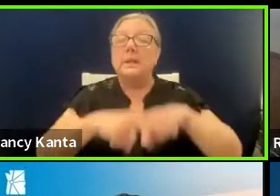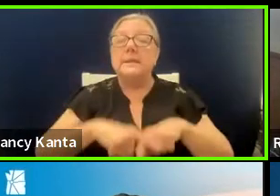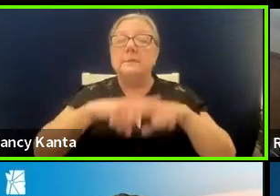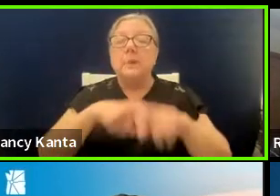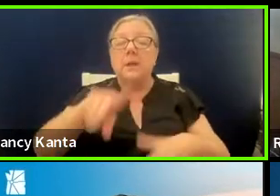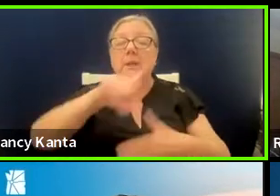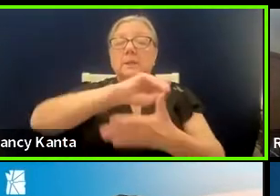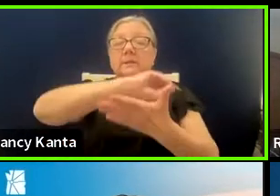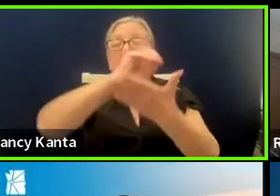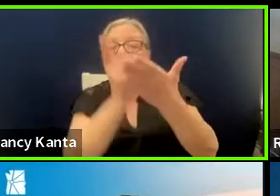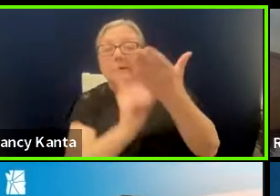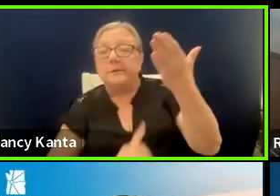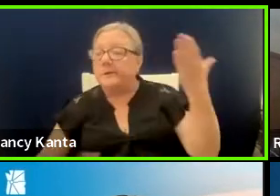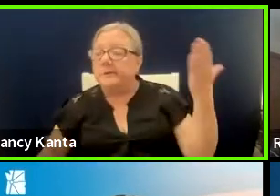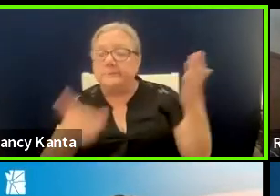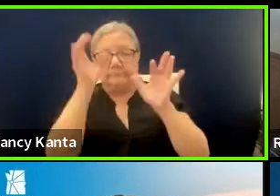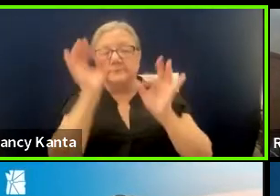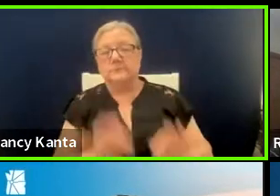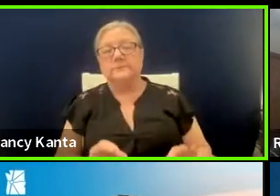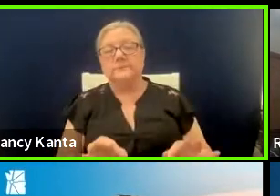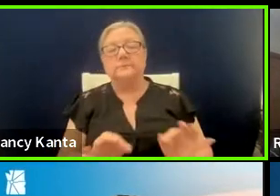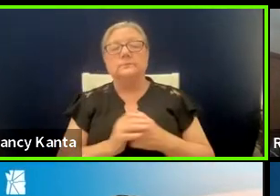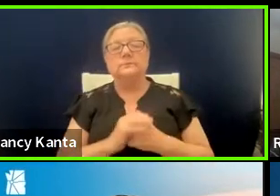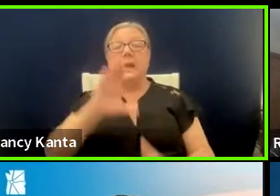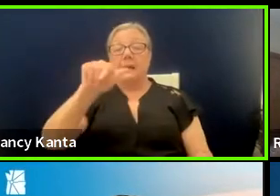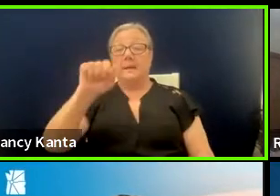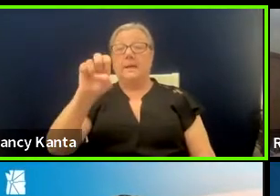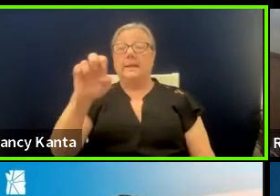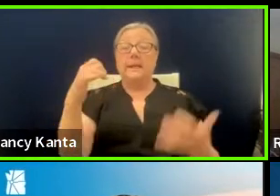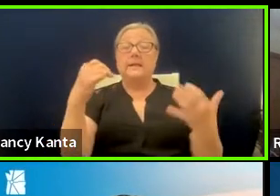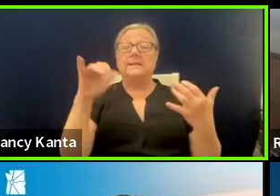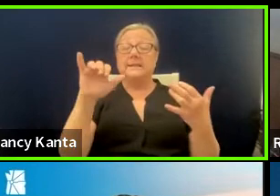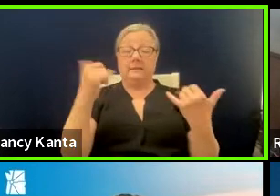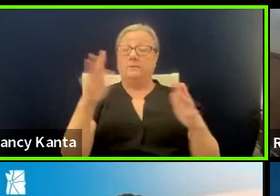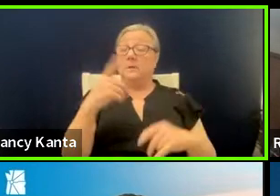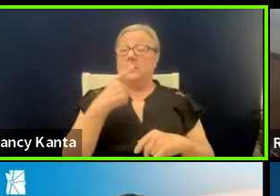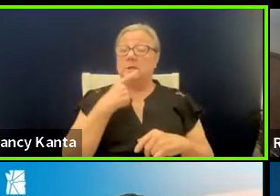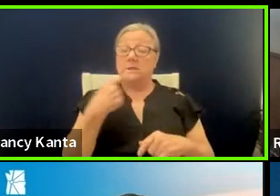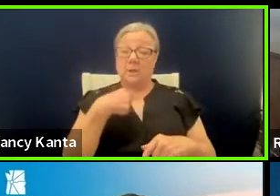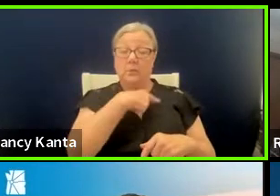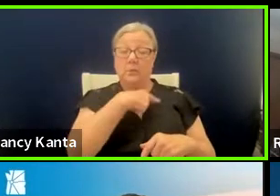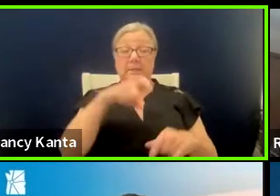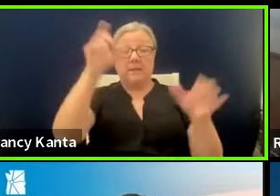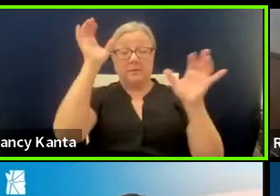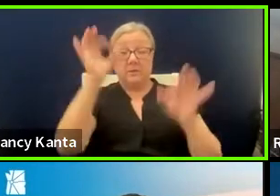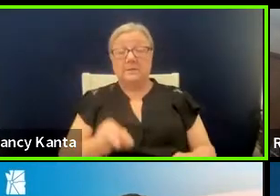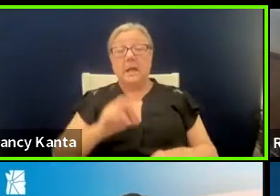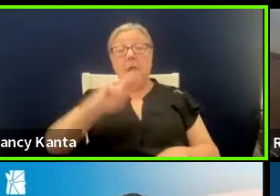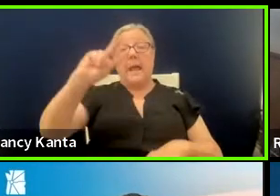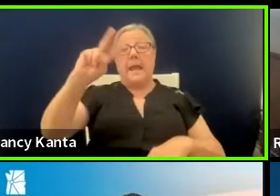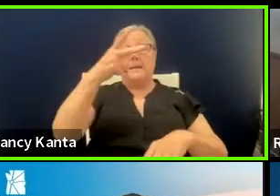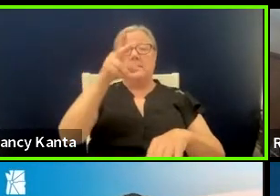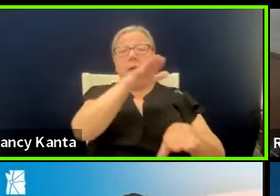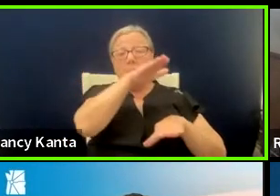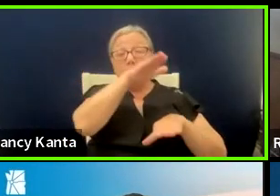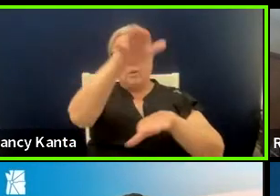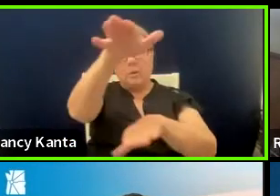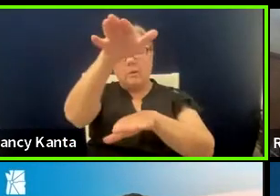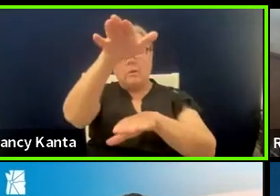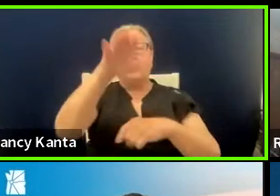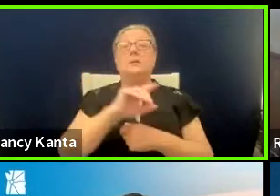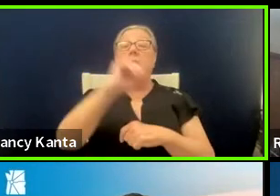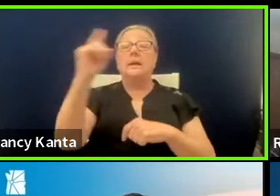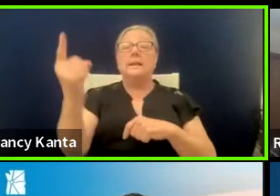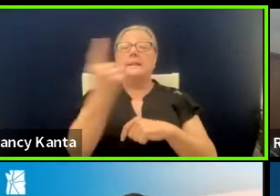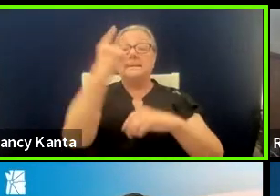that's decided upon. Like Casey said, we've got a decision to make in terms of it being double deck, single level, or